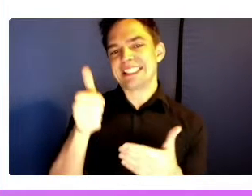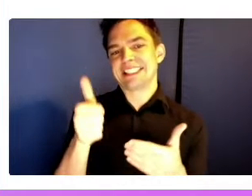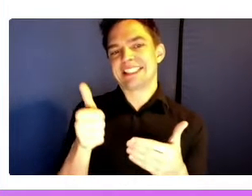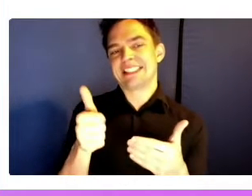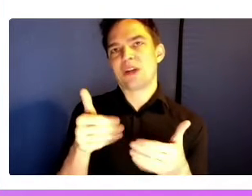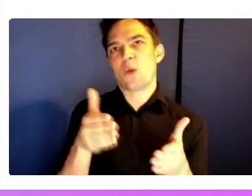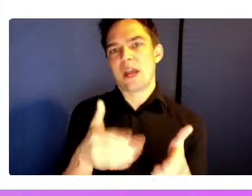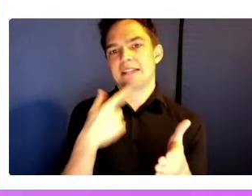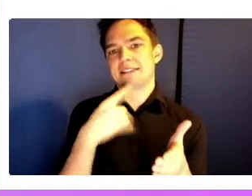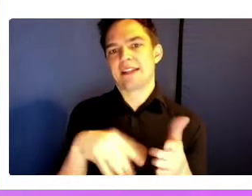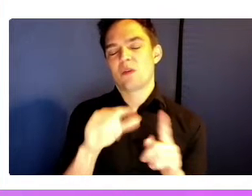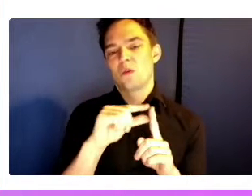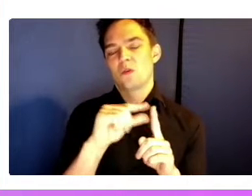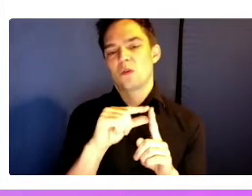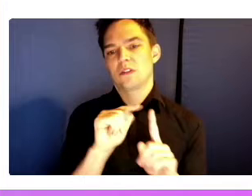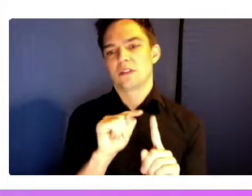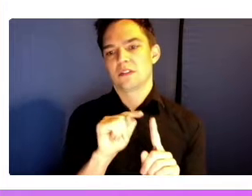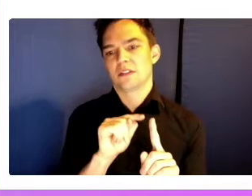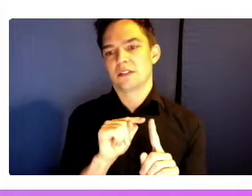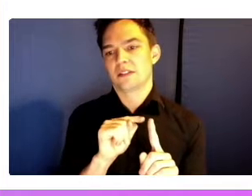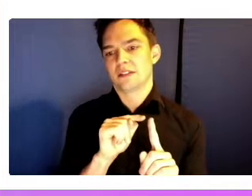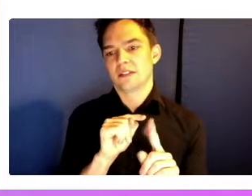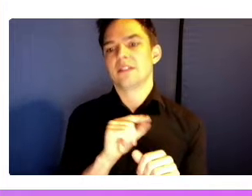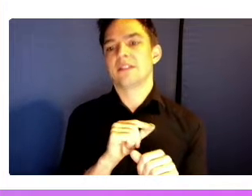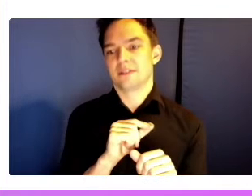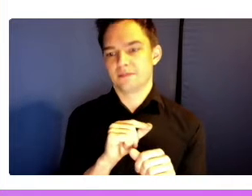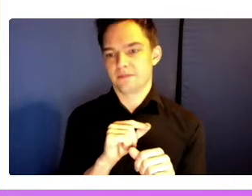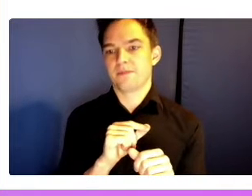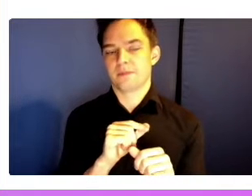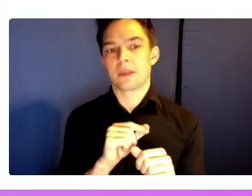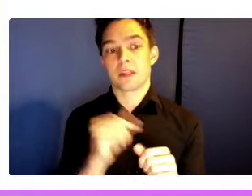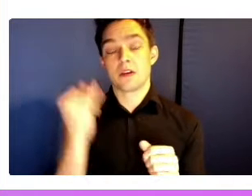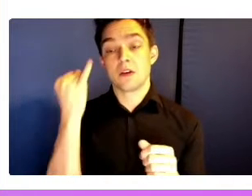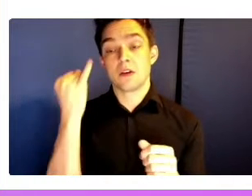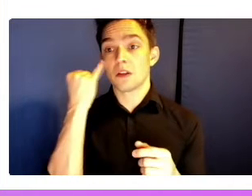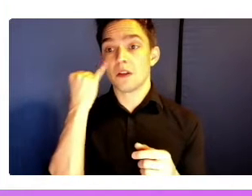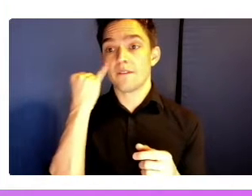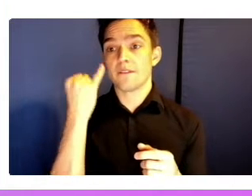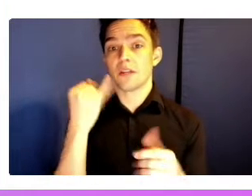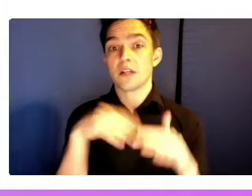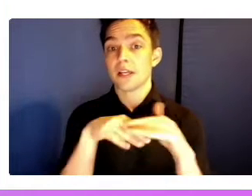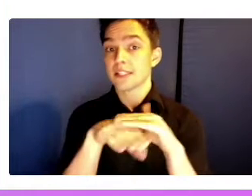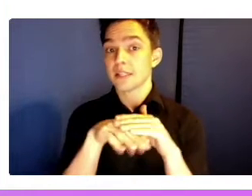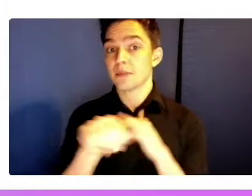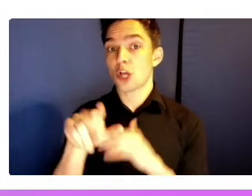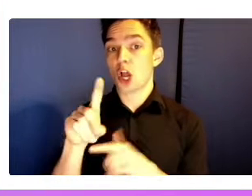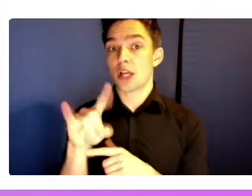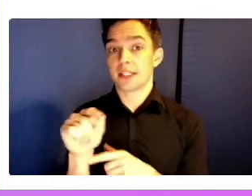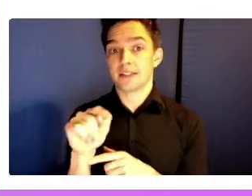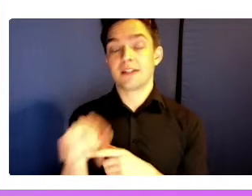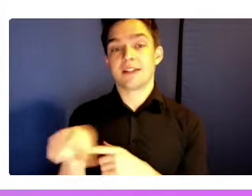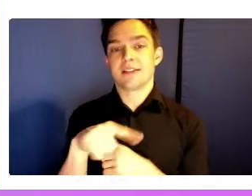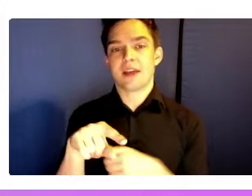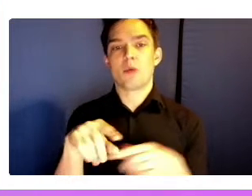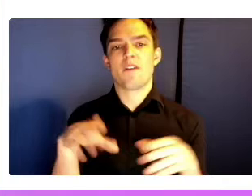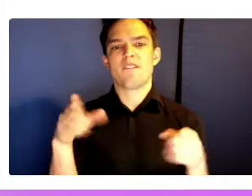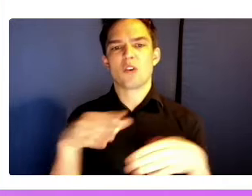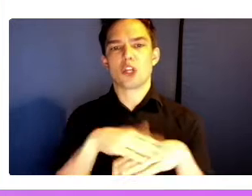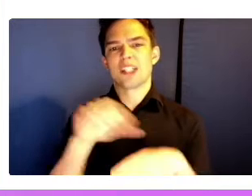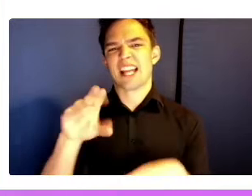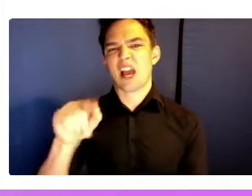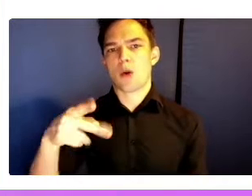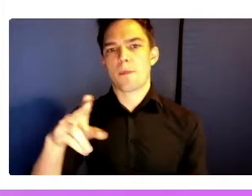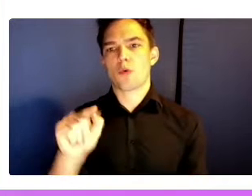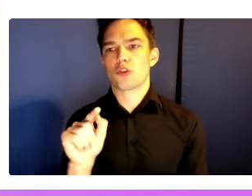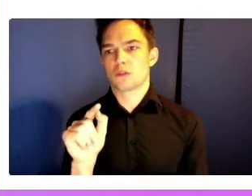word. Um, if accessibility audits will focus on the output, right? That's